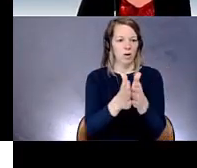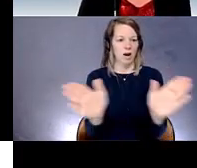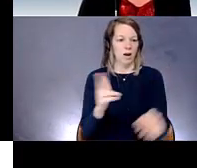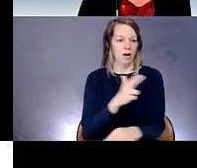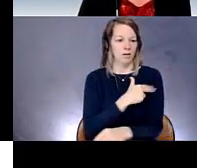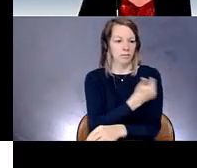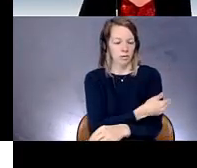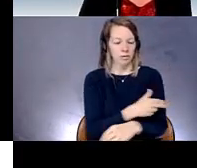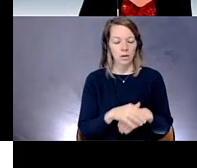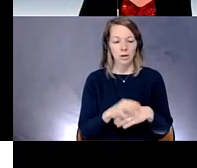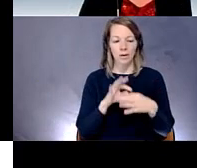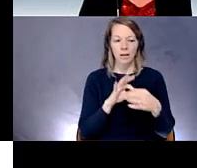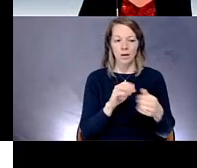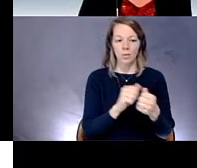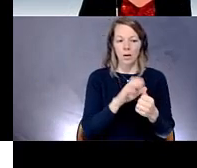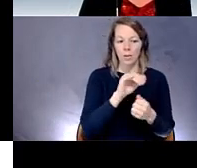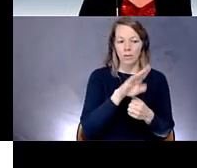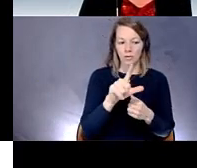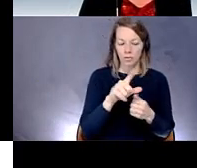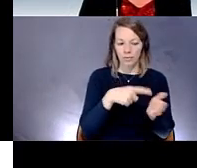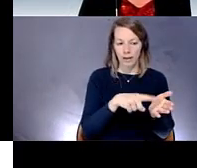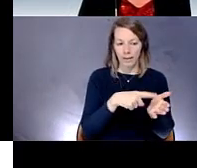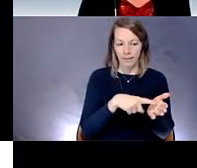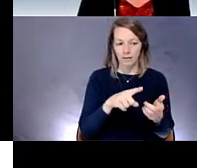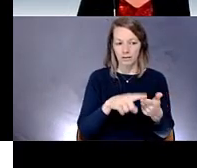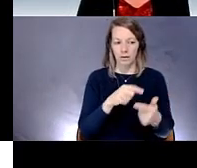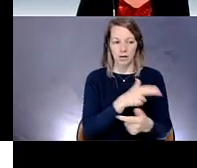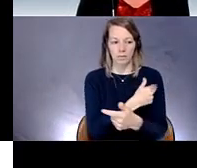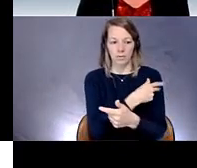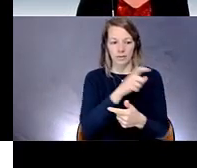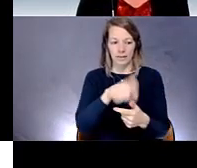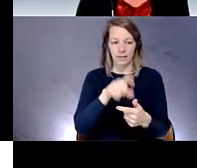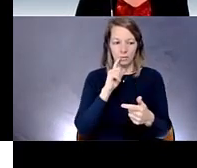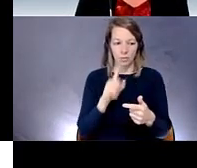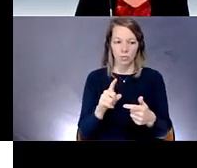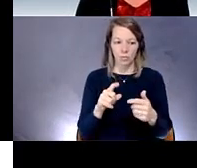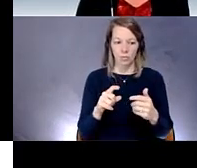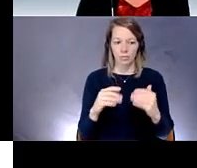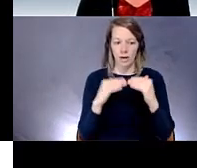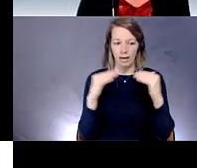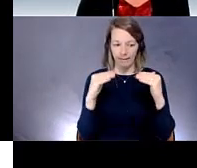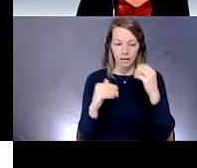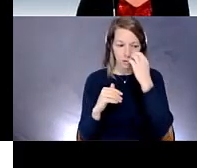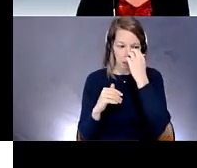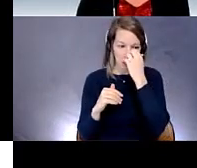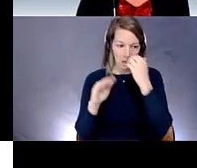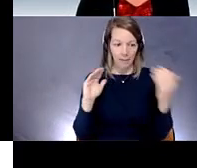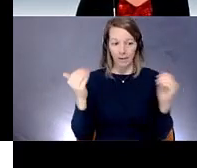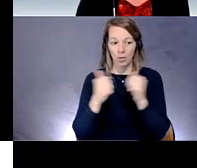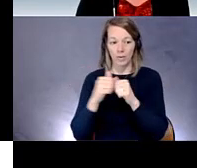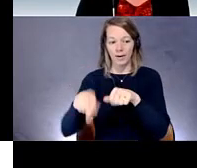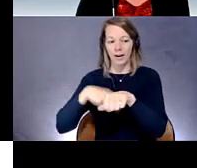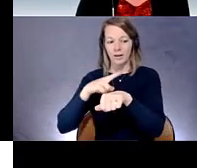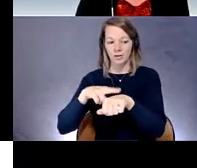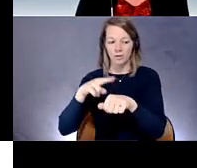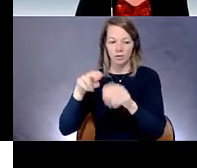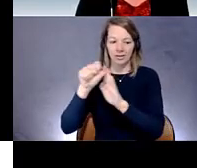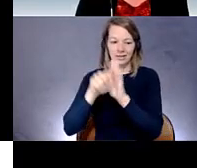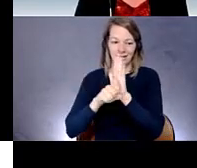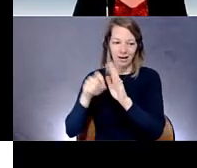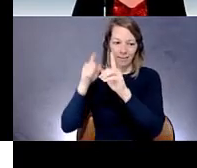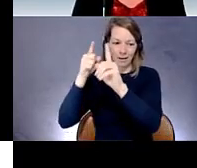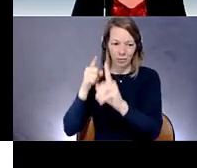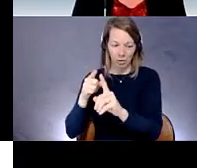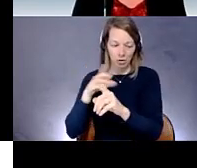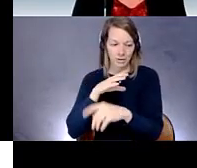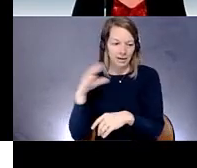compare commercial payment rates hospitals currently need to financially break even, and compare that to national and state benchmarks, and also